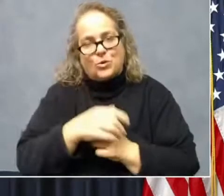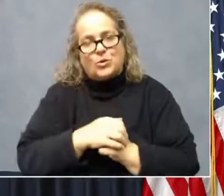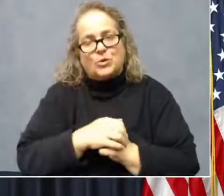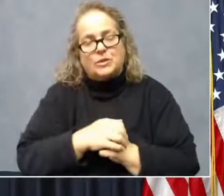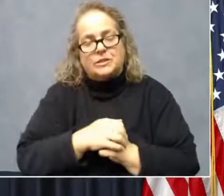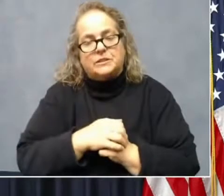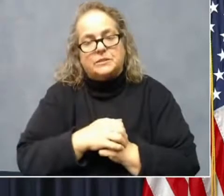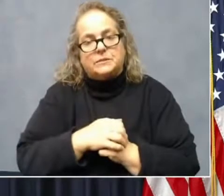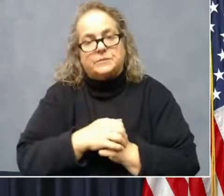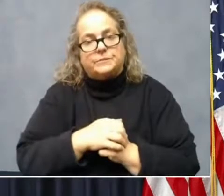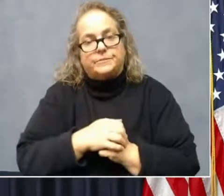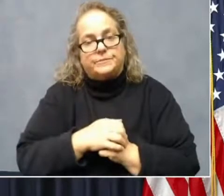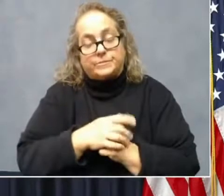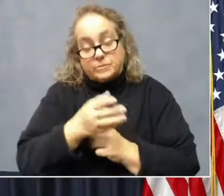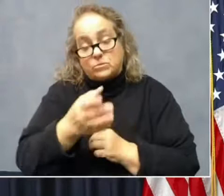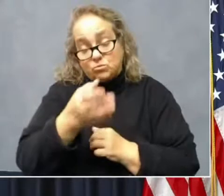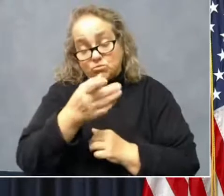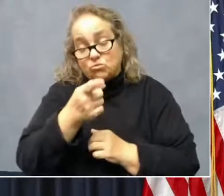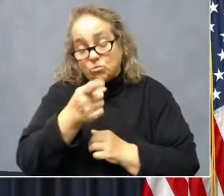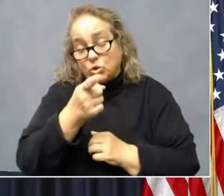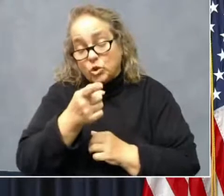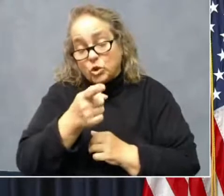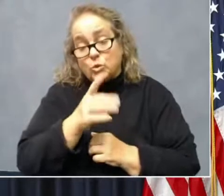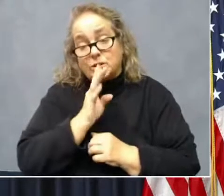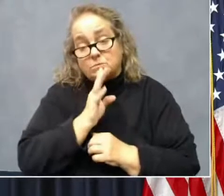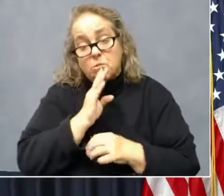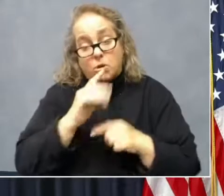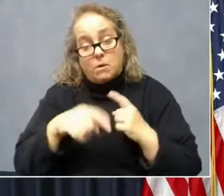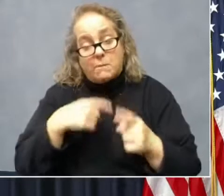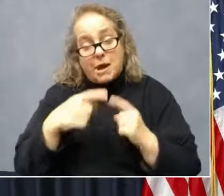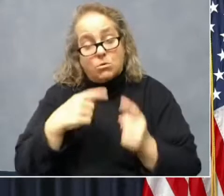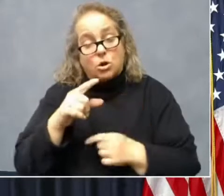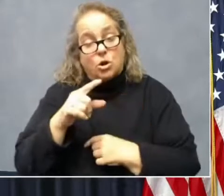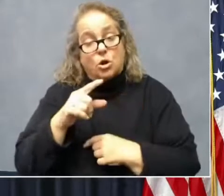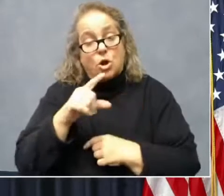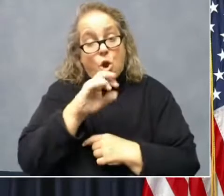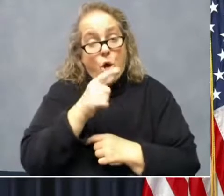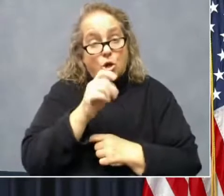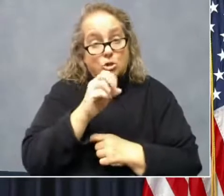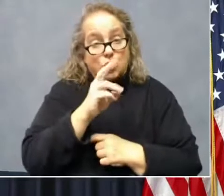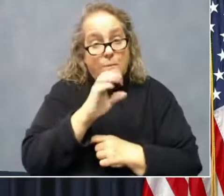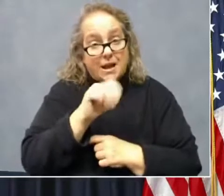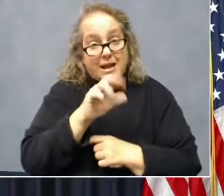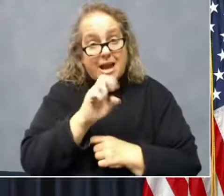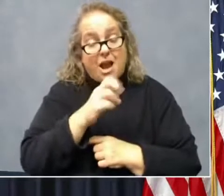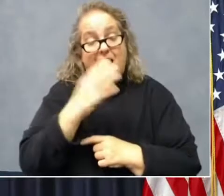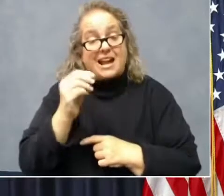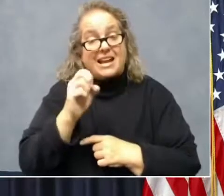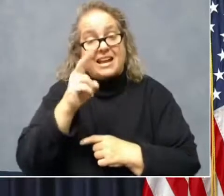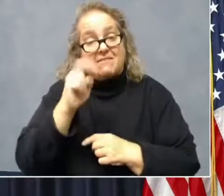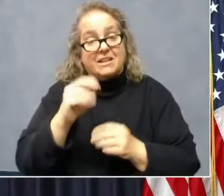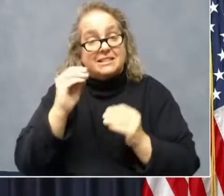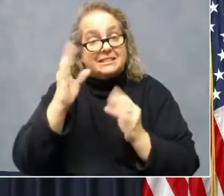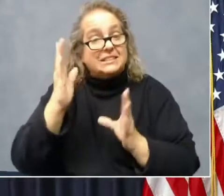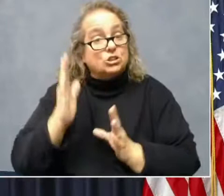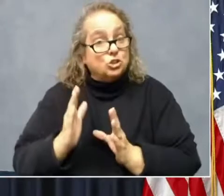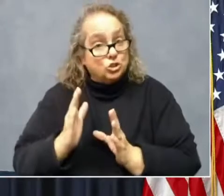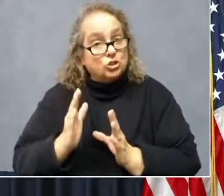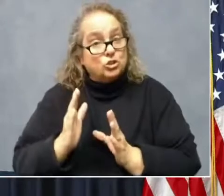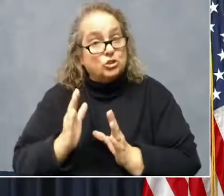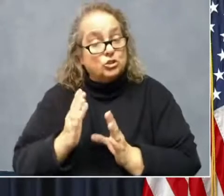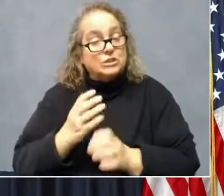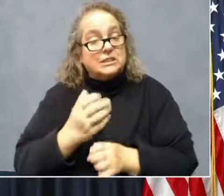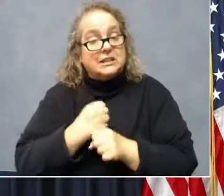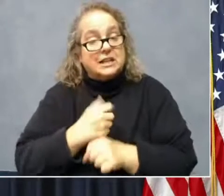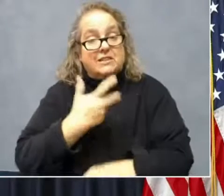You've spoken about the long-term care centers and even teachers and what have you getting the vaccines early